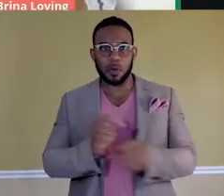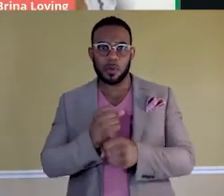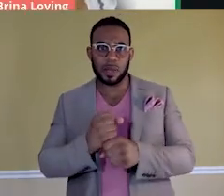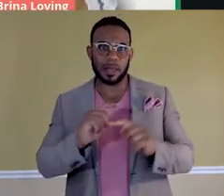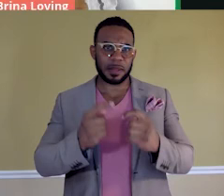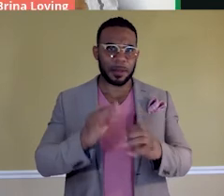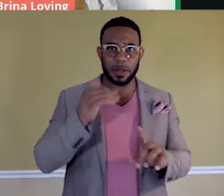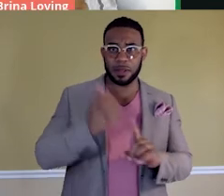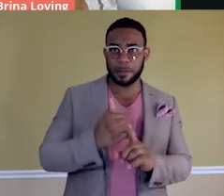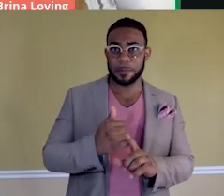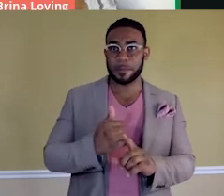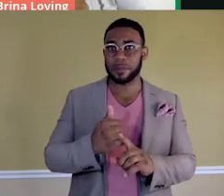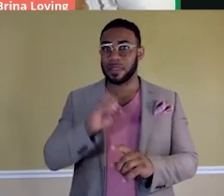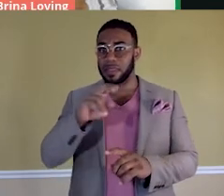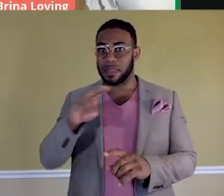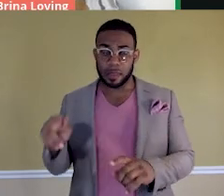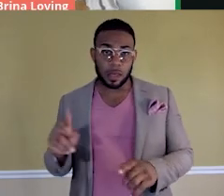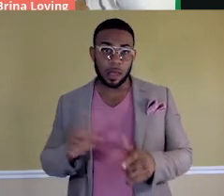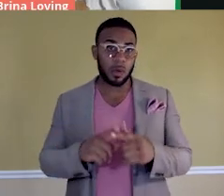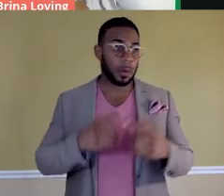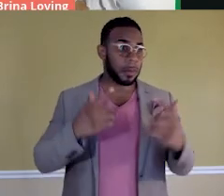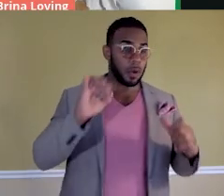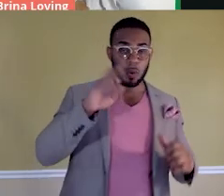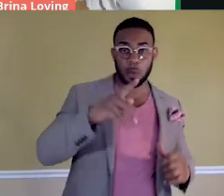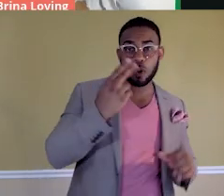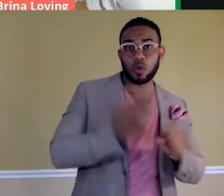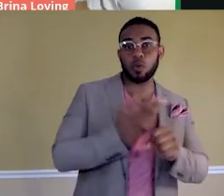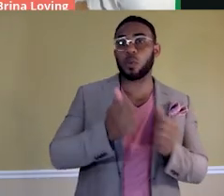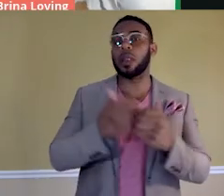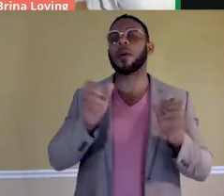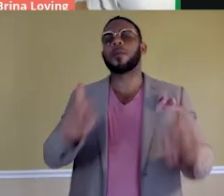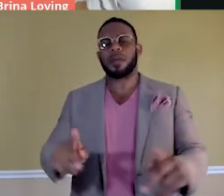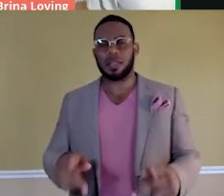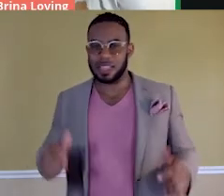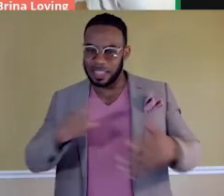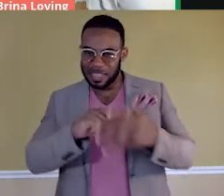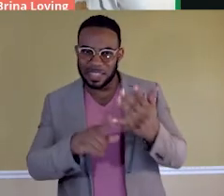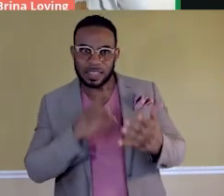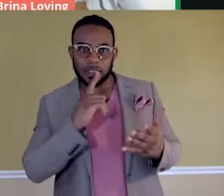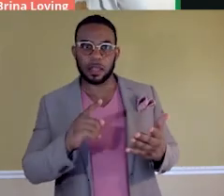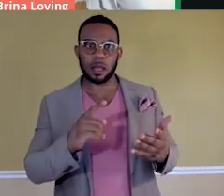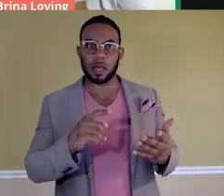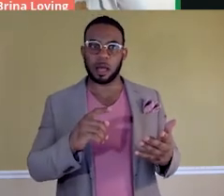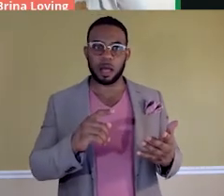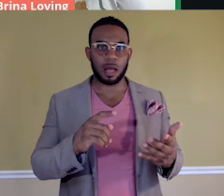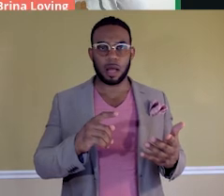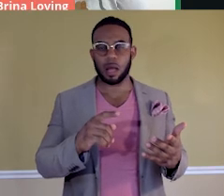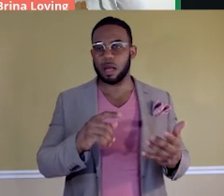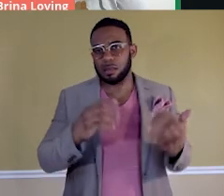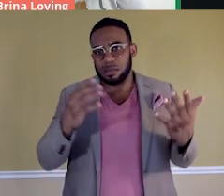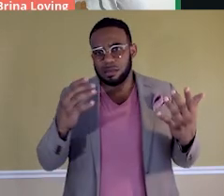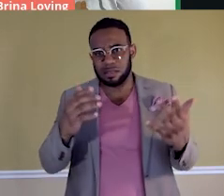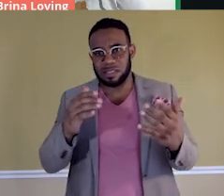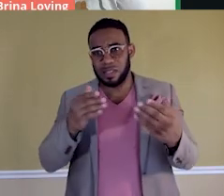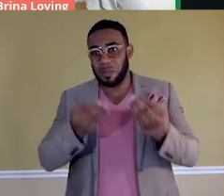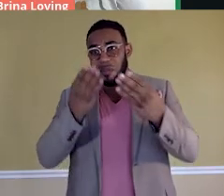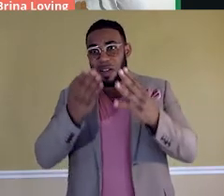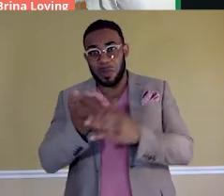images for themselves, and CNN or a bigger corporation is using it without permissions. These things are littered all over the